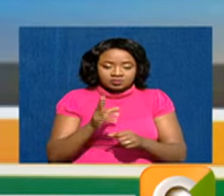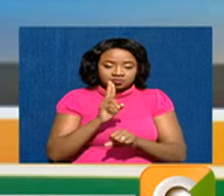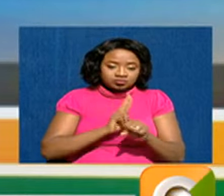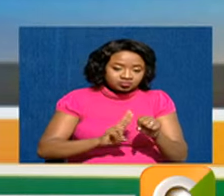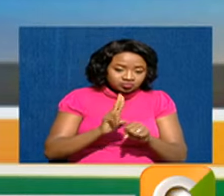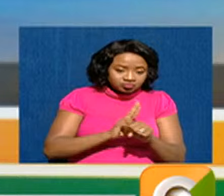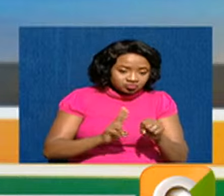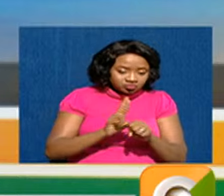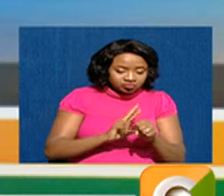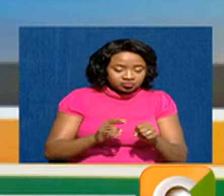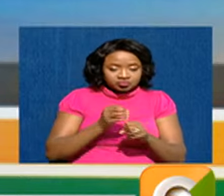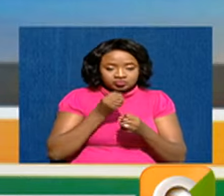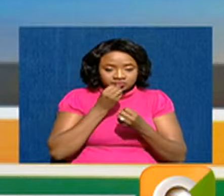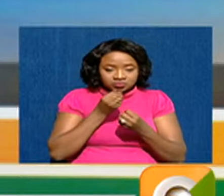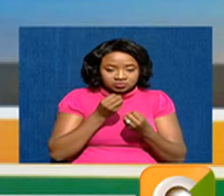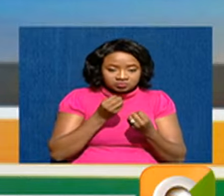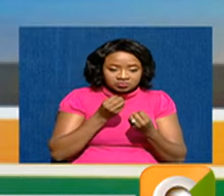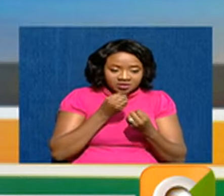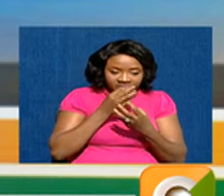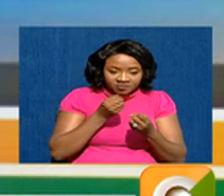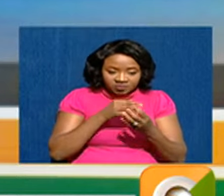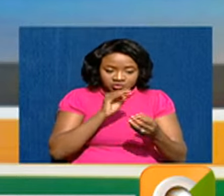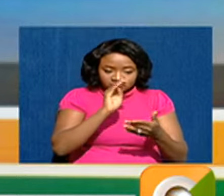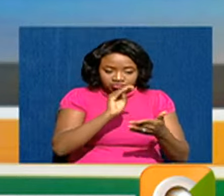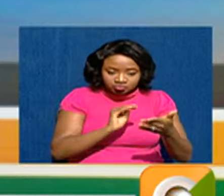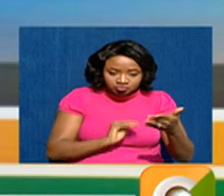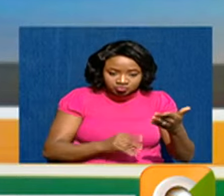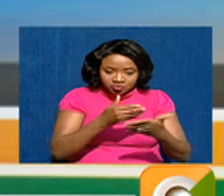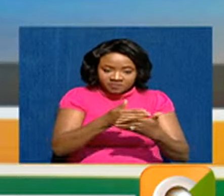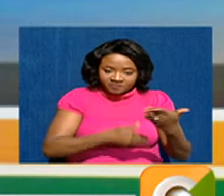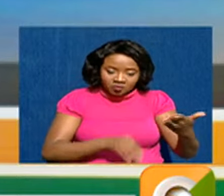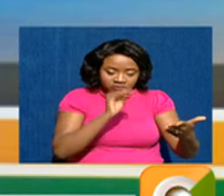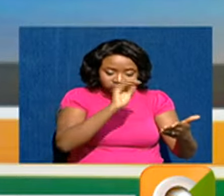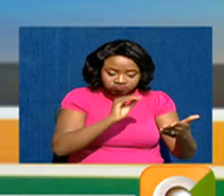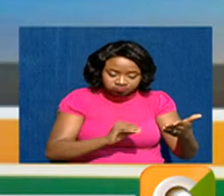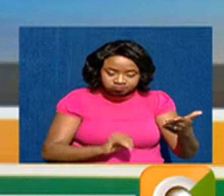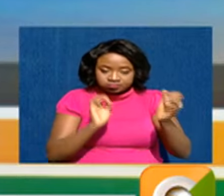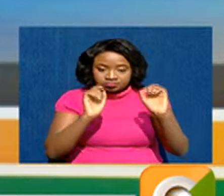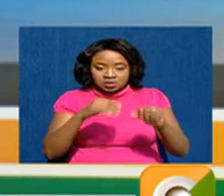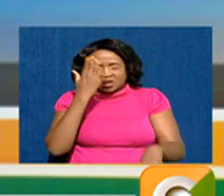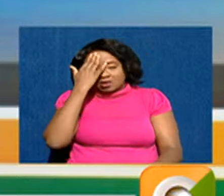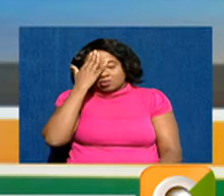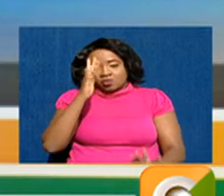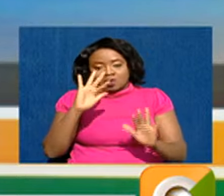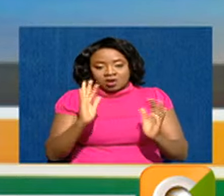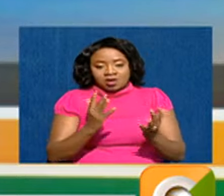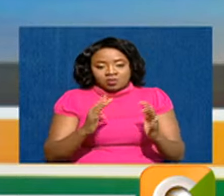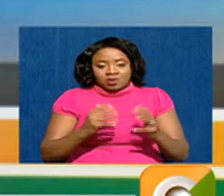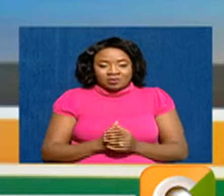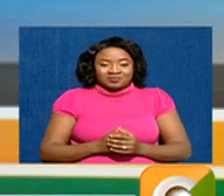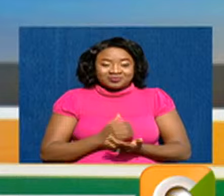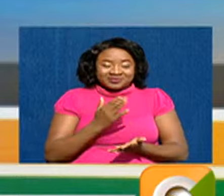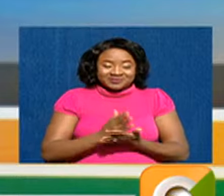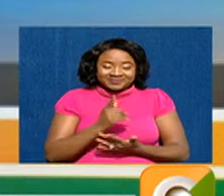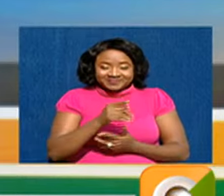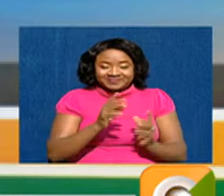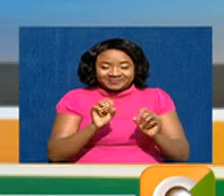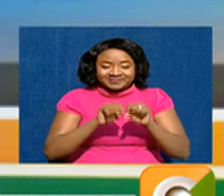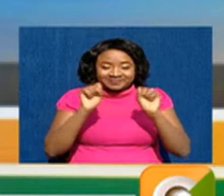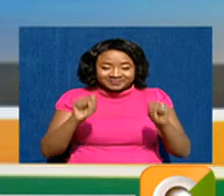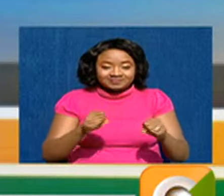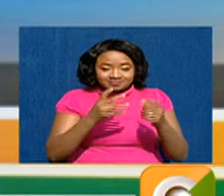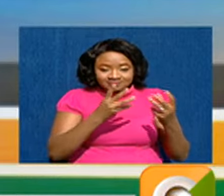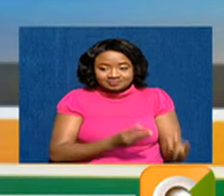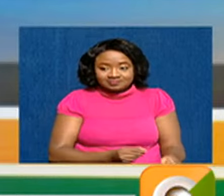to log in, and do other things which are technologically based. It is a simple system to a